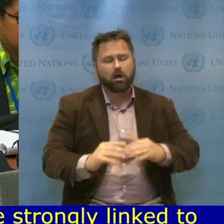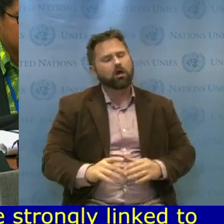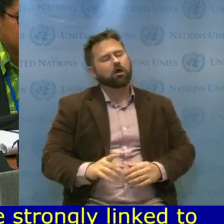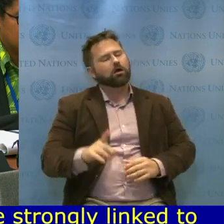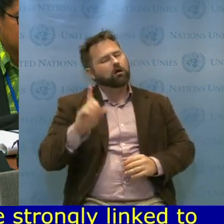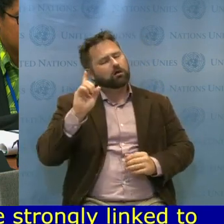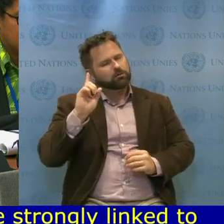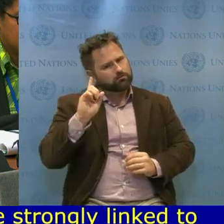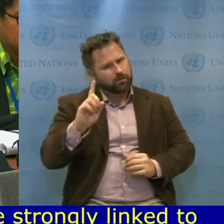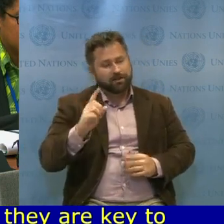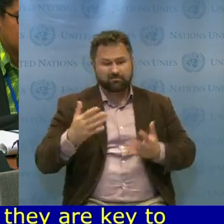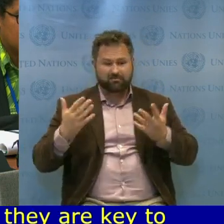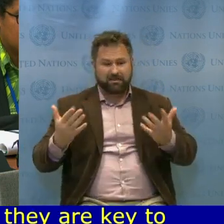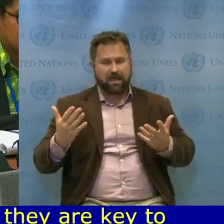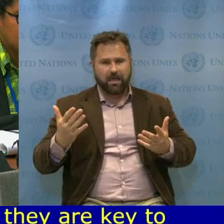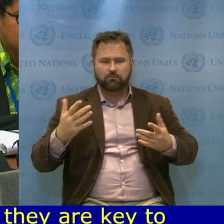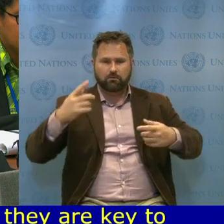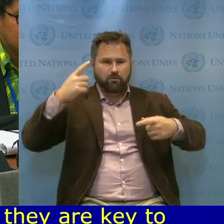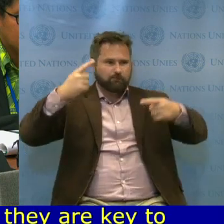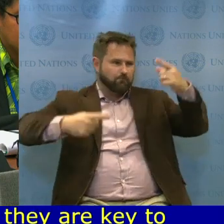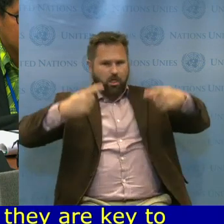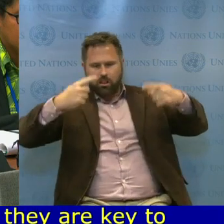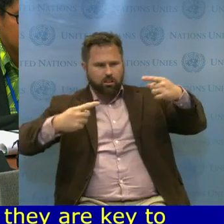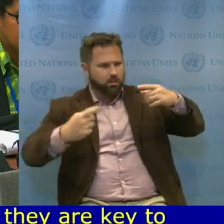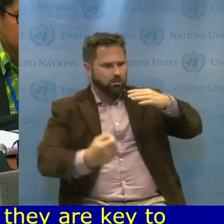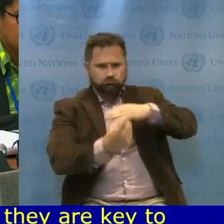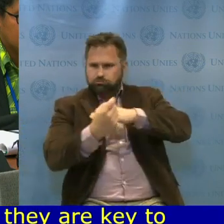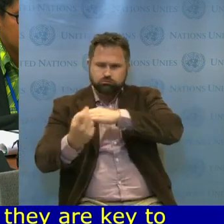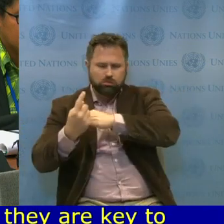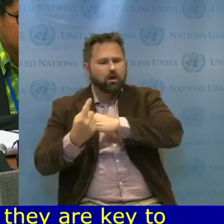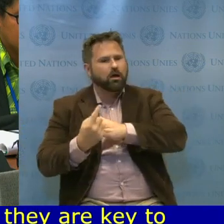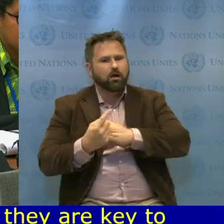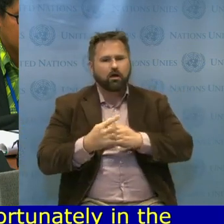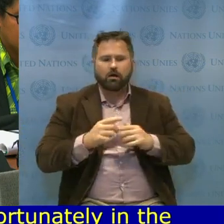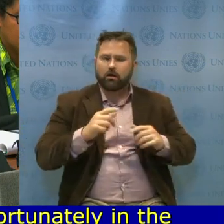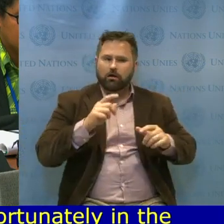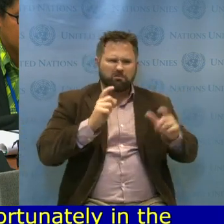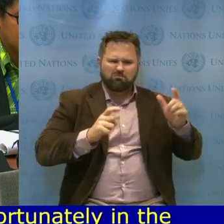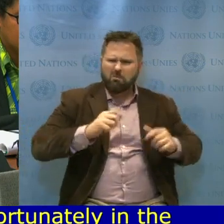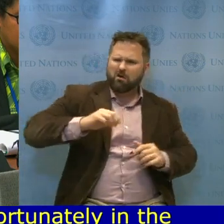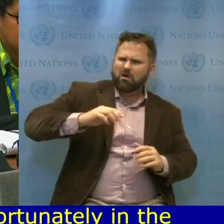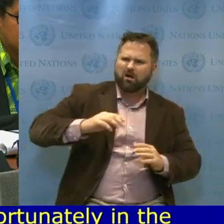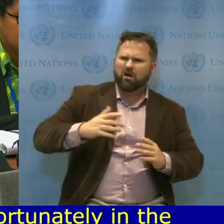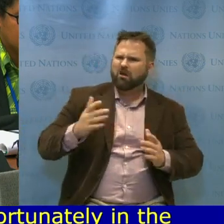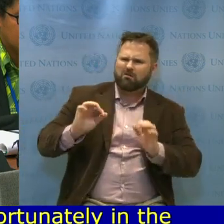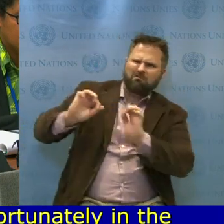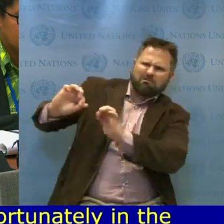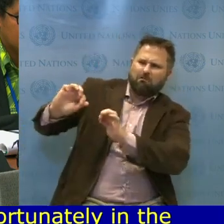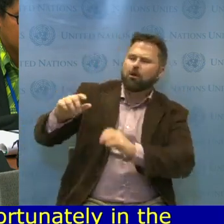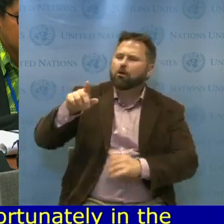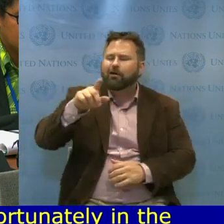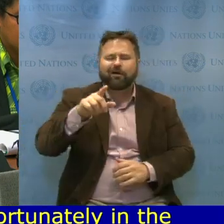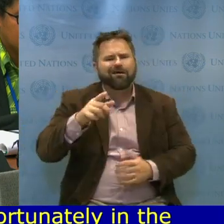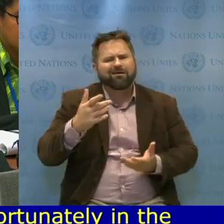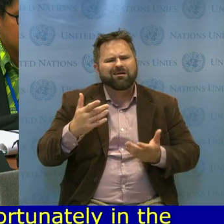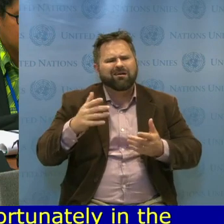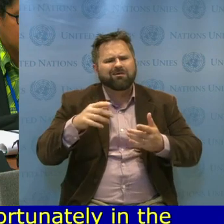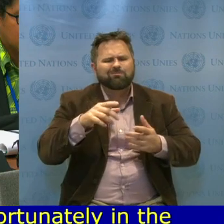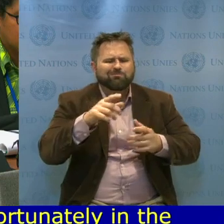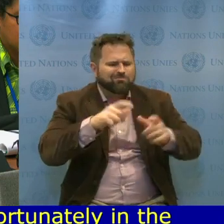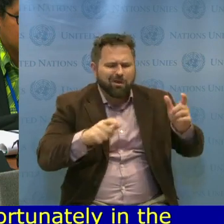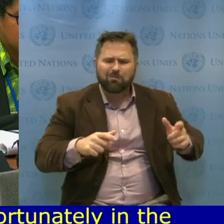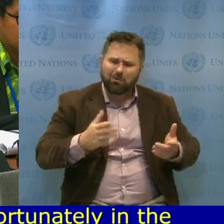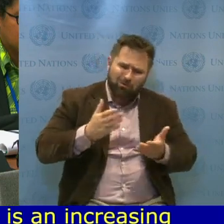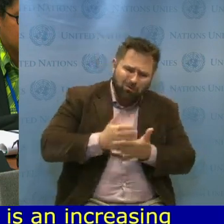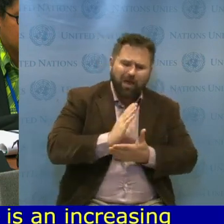is an increasing pressure and opposition to sexual and reproductive health rights and attempts to weaken the existing